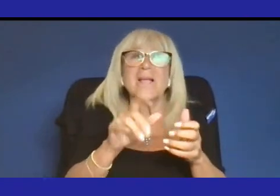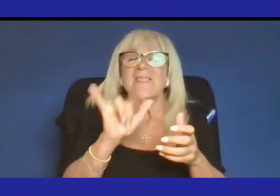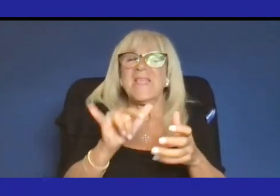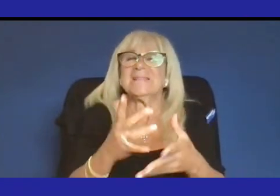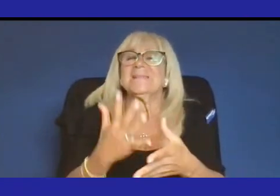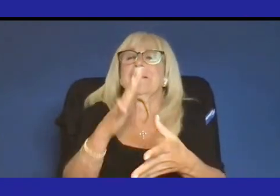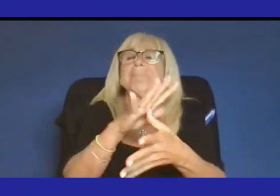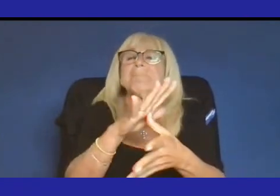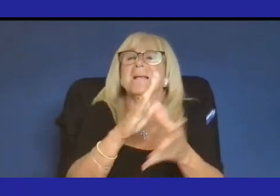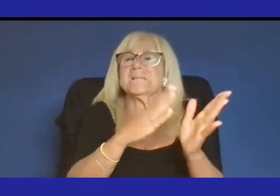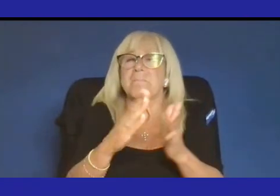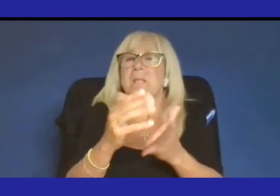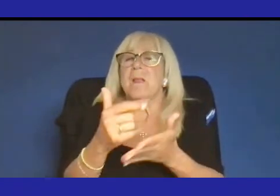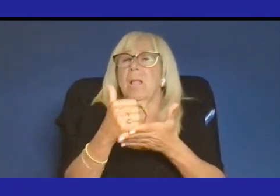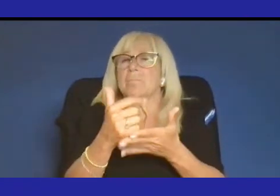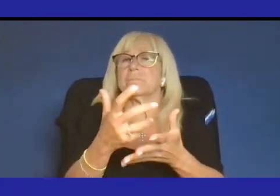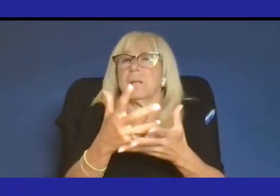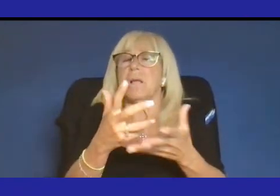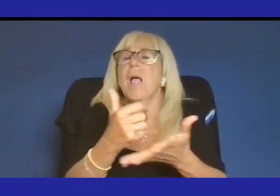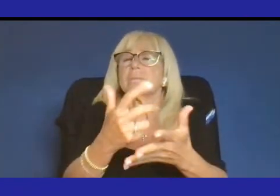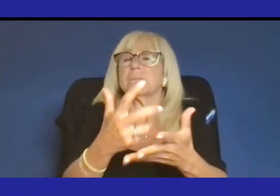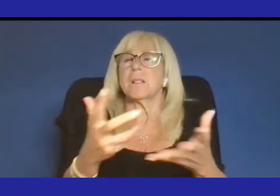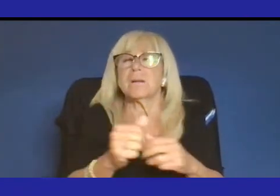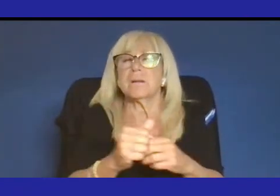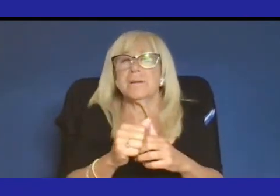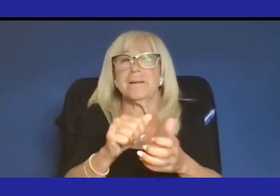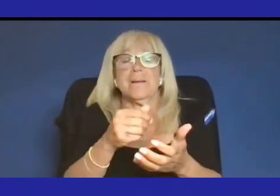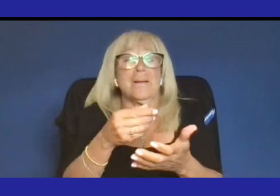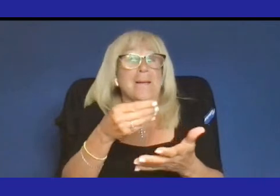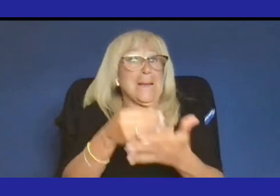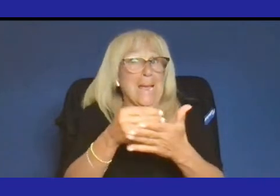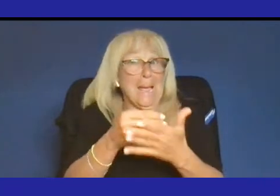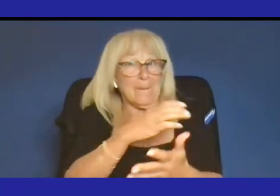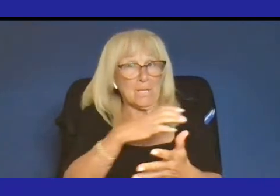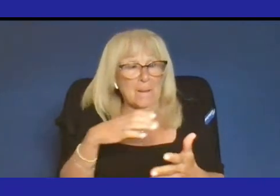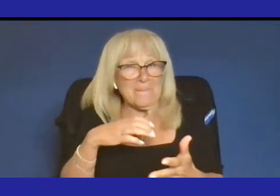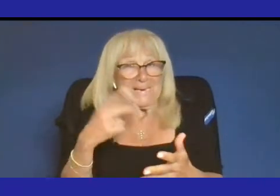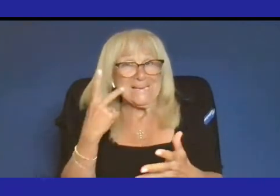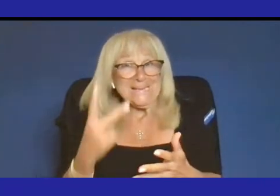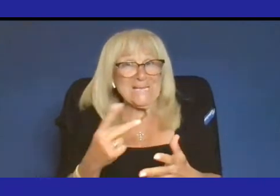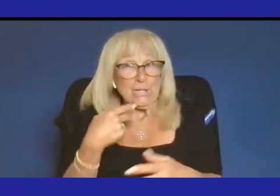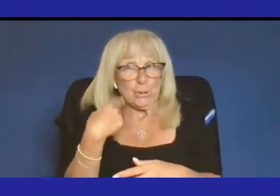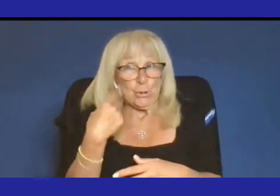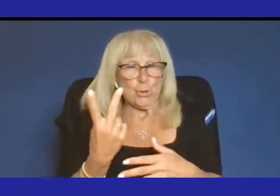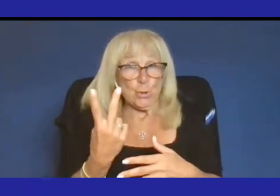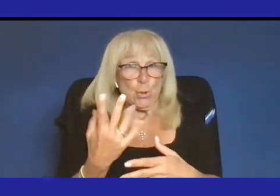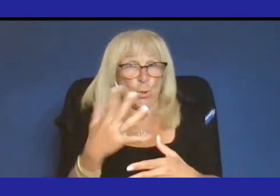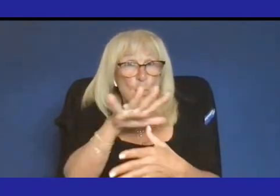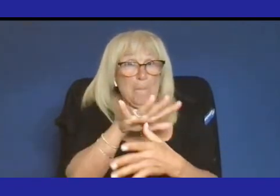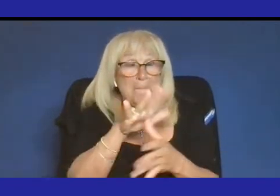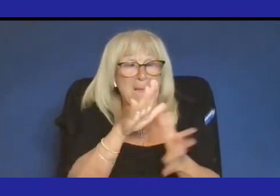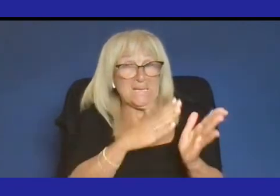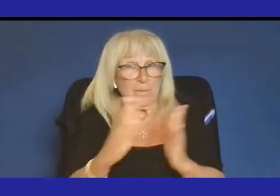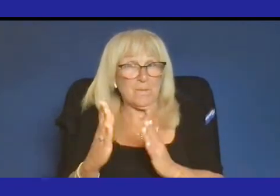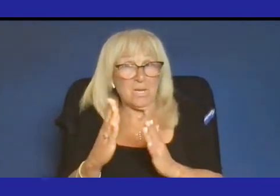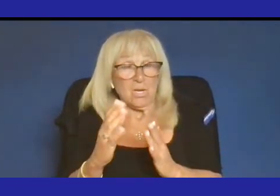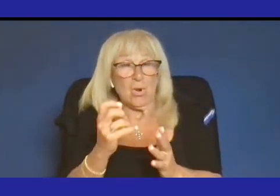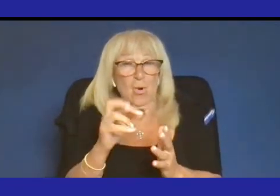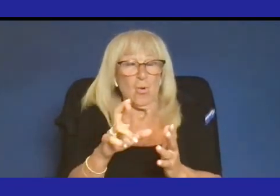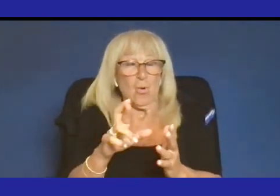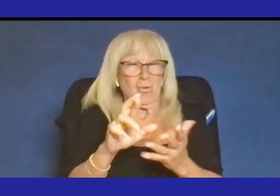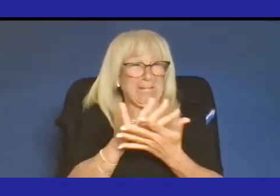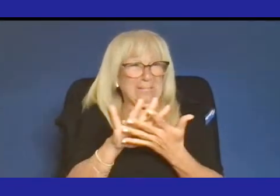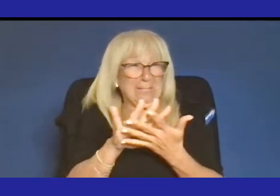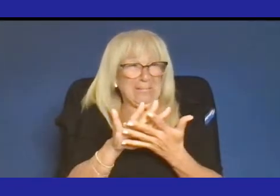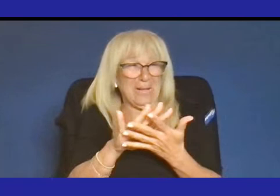And has the capital committee seen the 2 master plans that you've done, or is it too voluminous, or we have seen